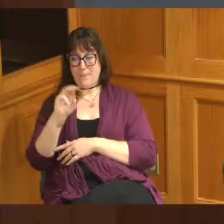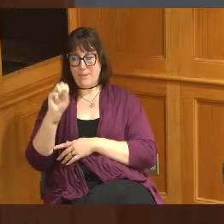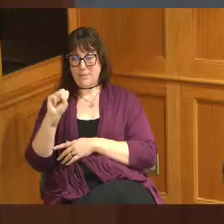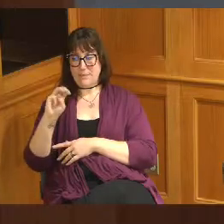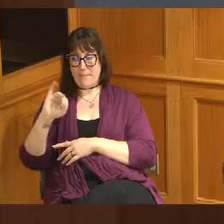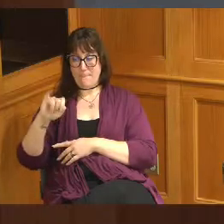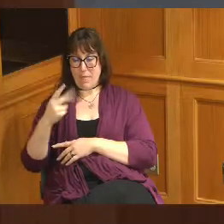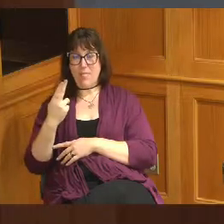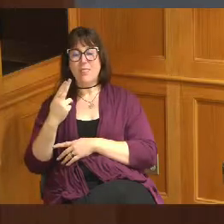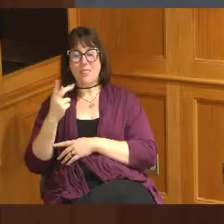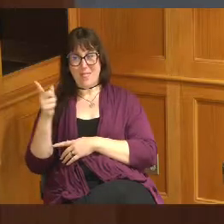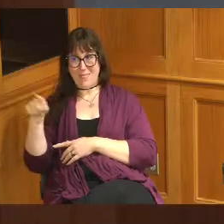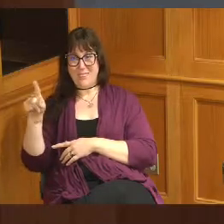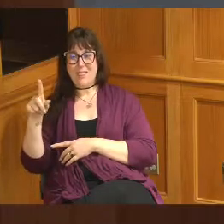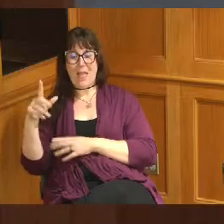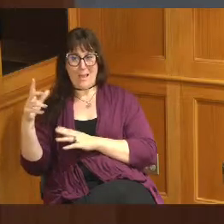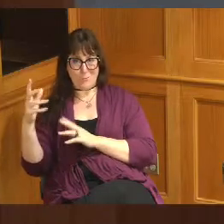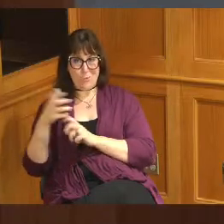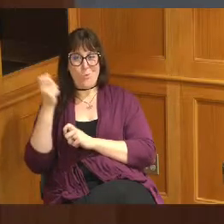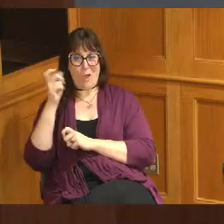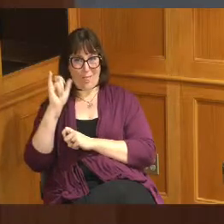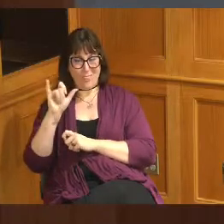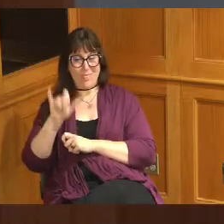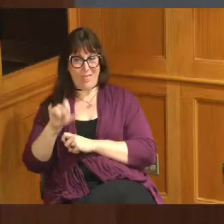lowest bidder at